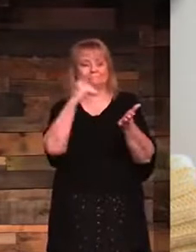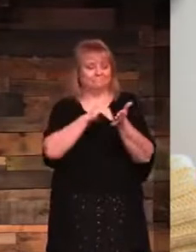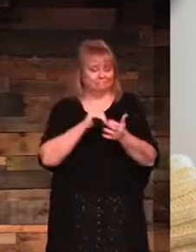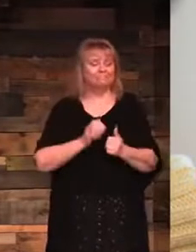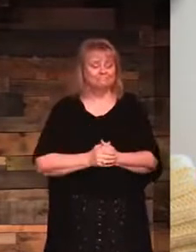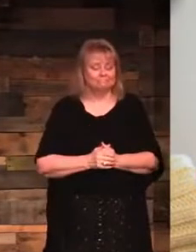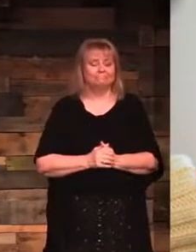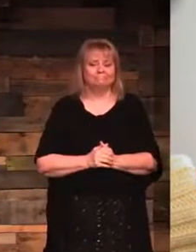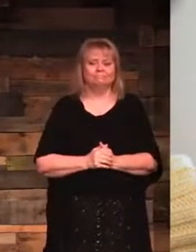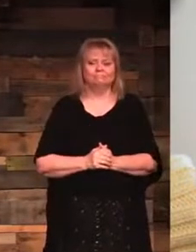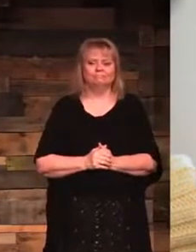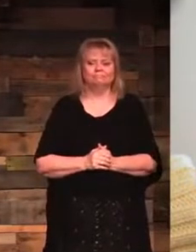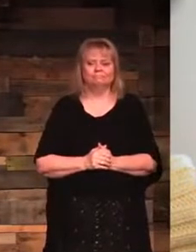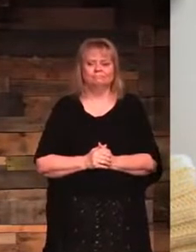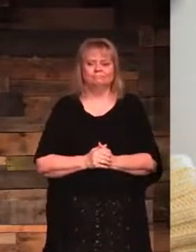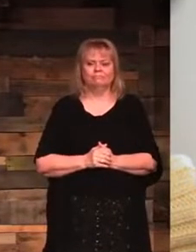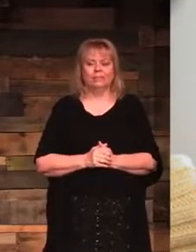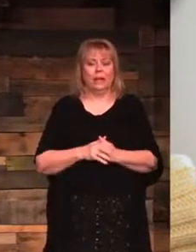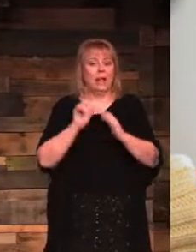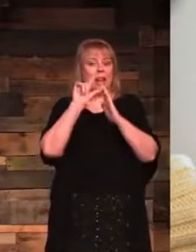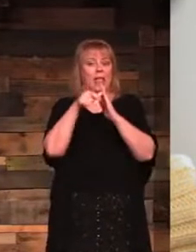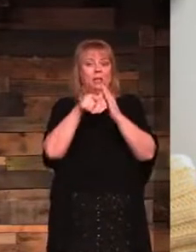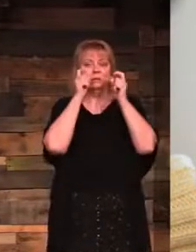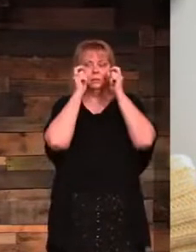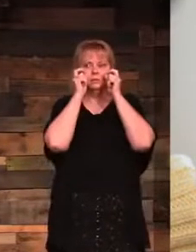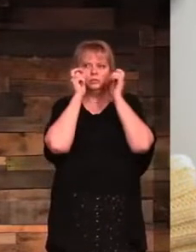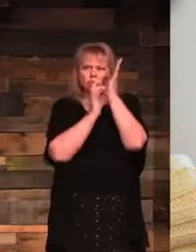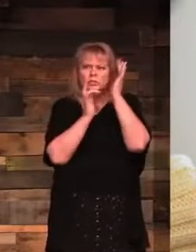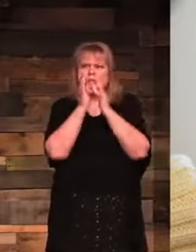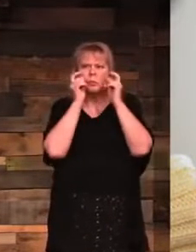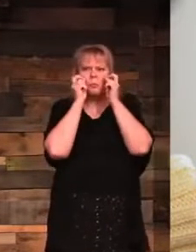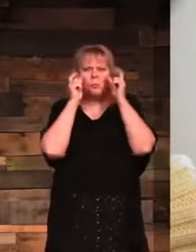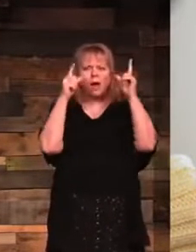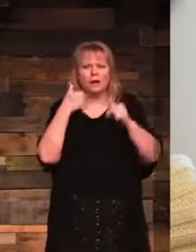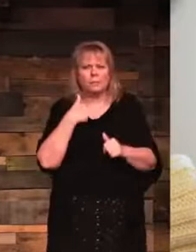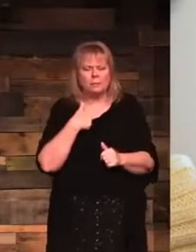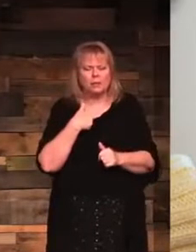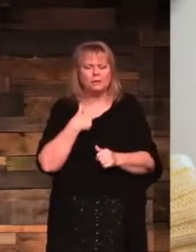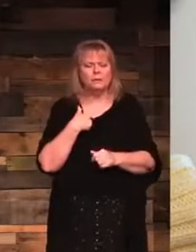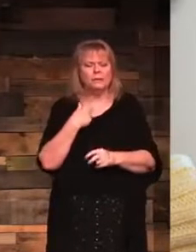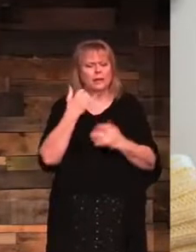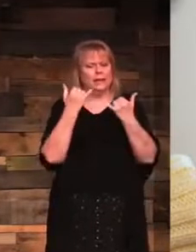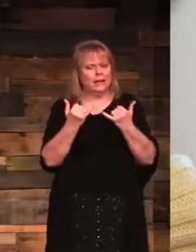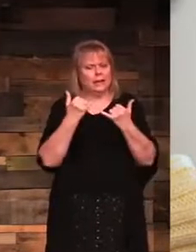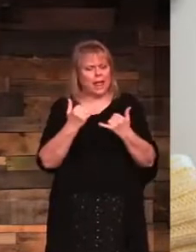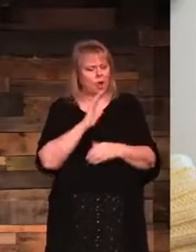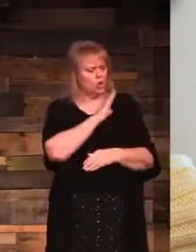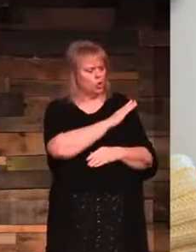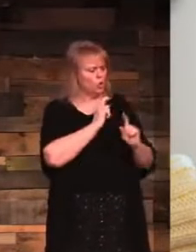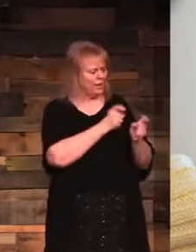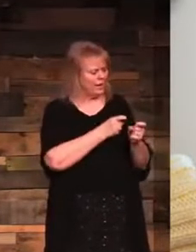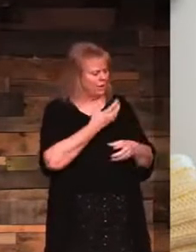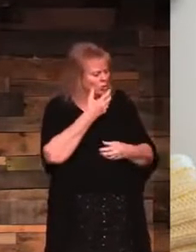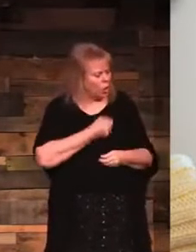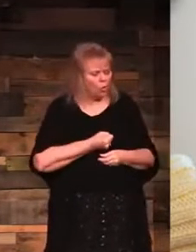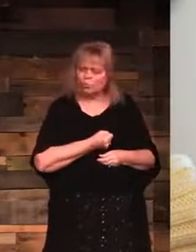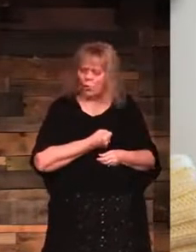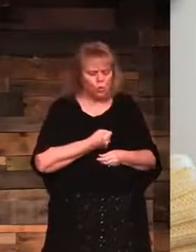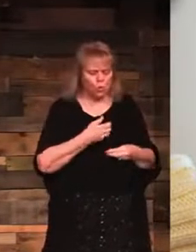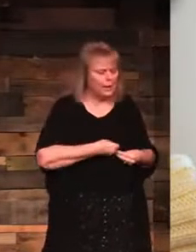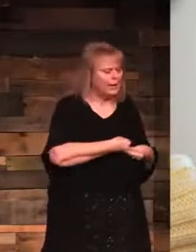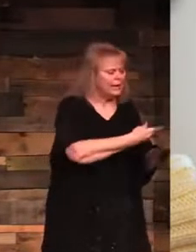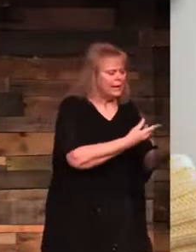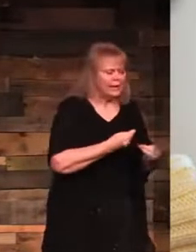And then Jesus surprised me by saying, "Now, give the gifts away. They are in you